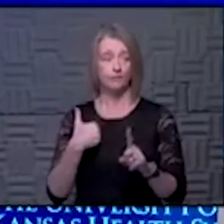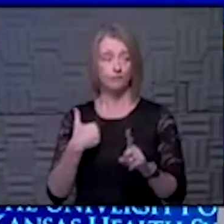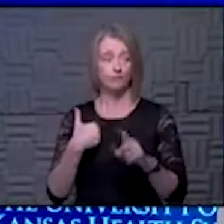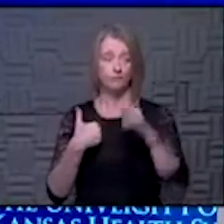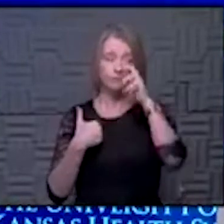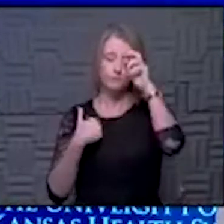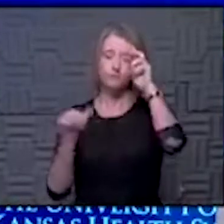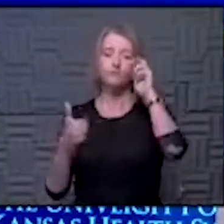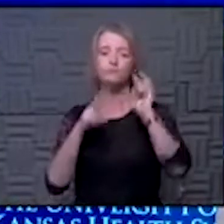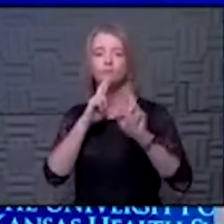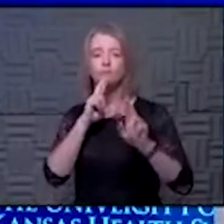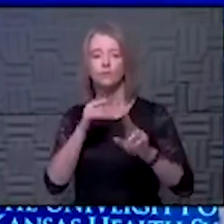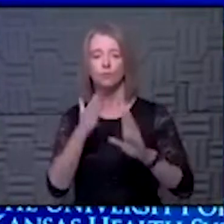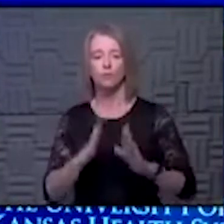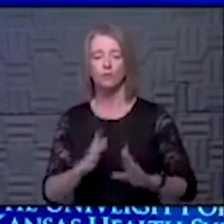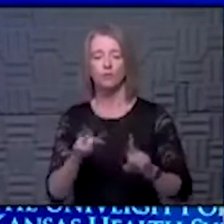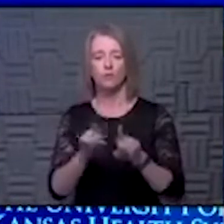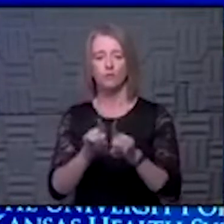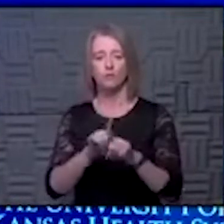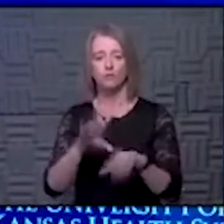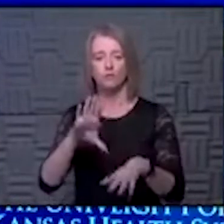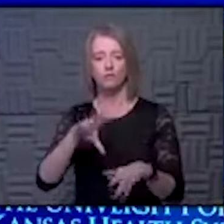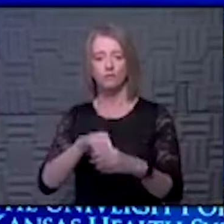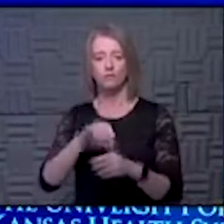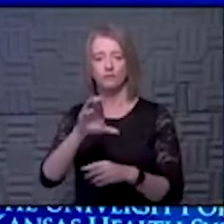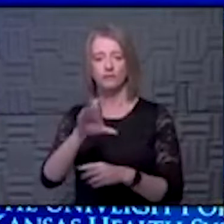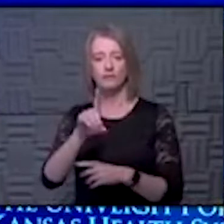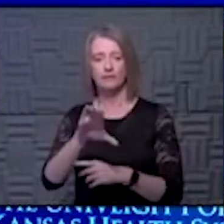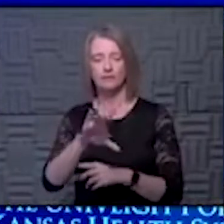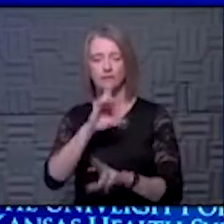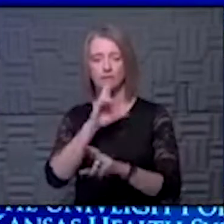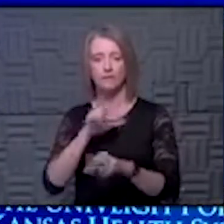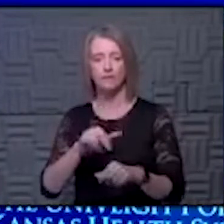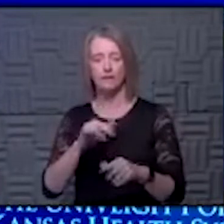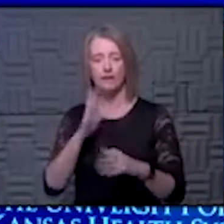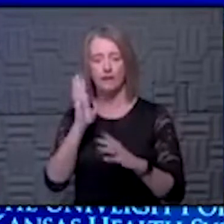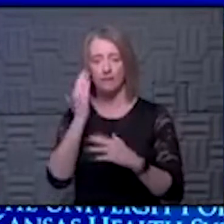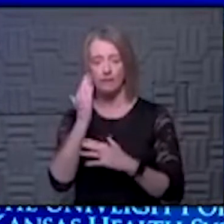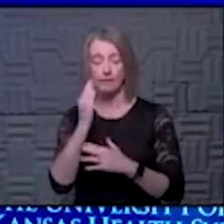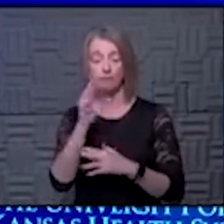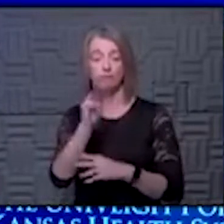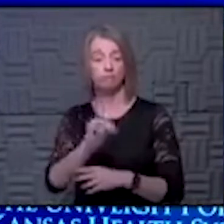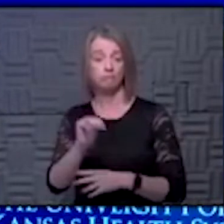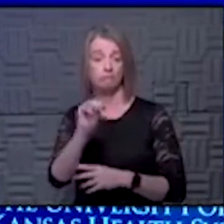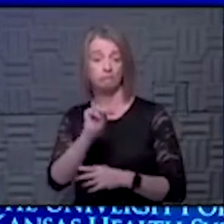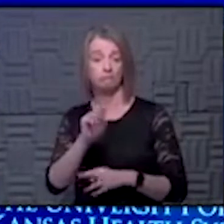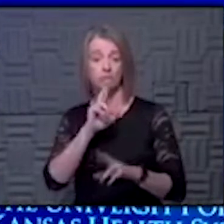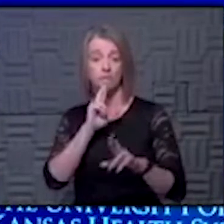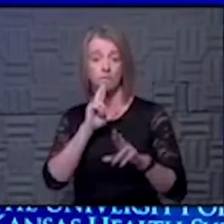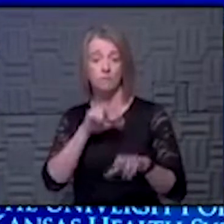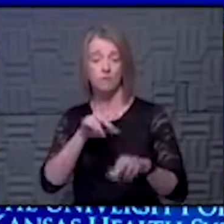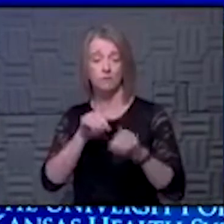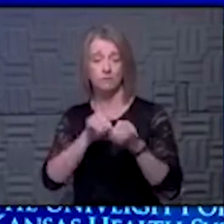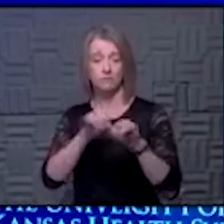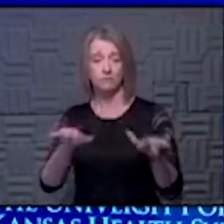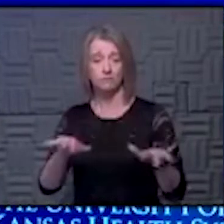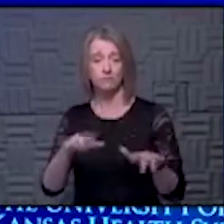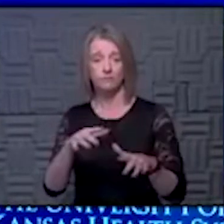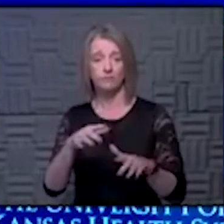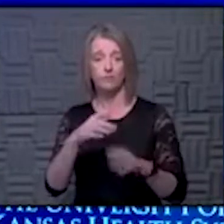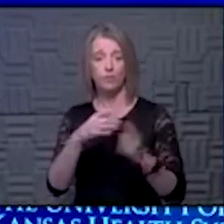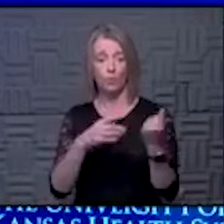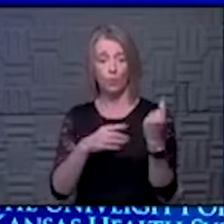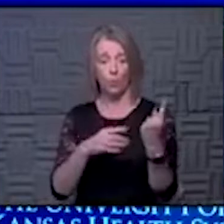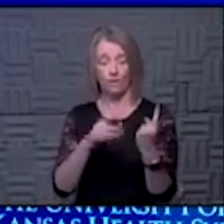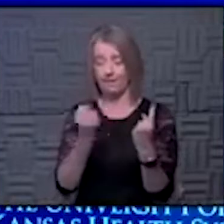It's from another reporter, and it is also with the CDC report. I guess apparently on Monday, there was a report that was issued that said 1 in